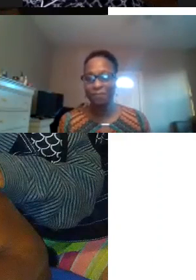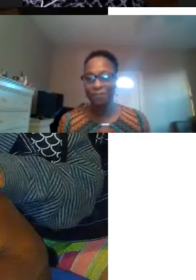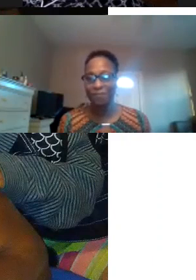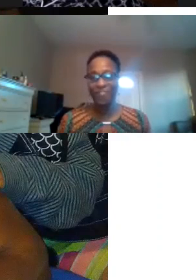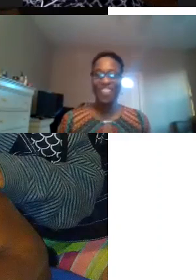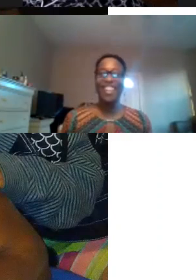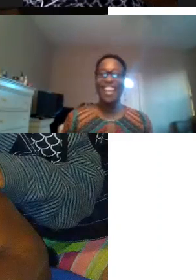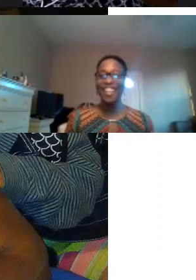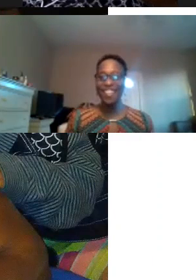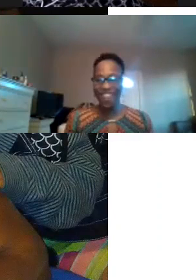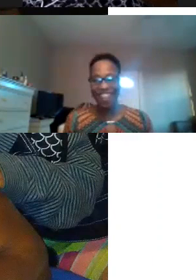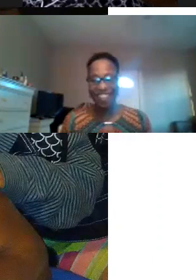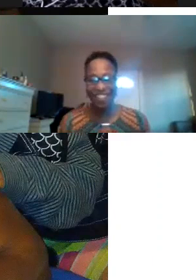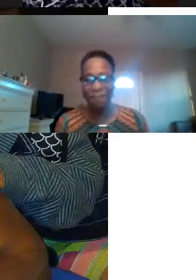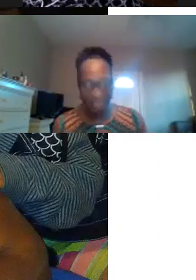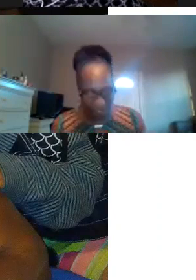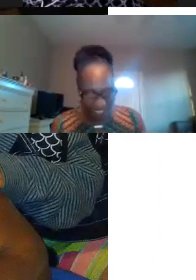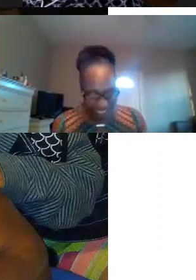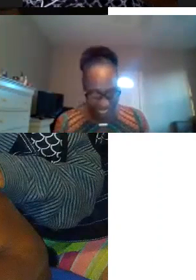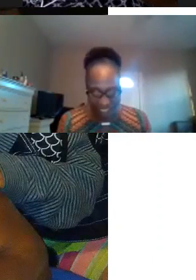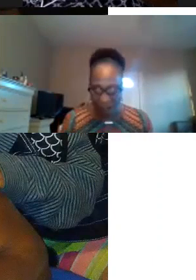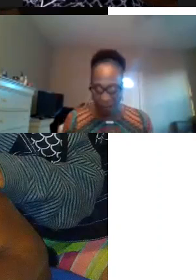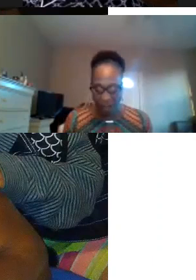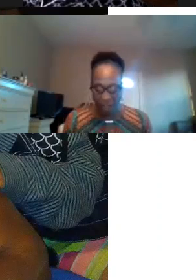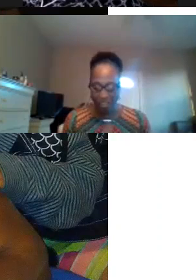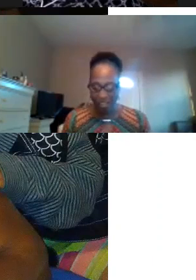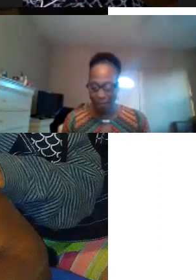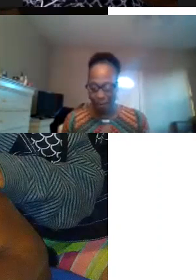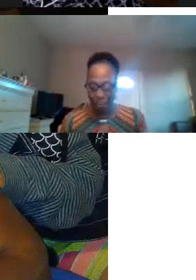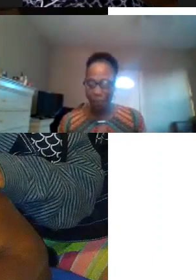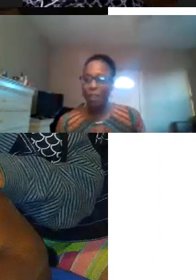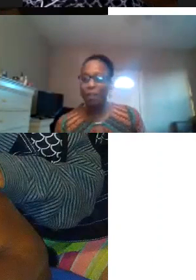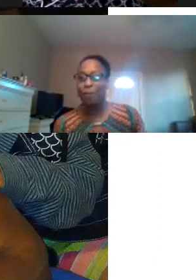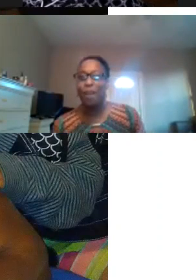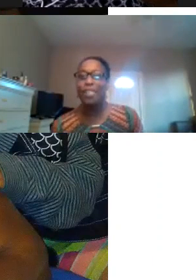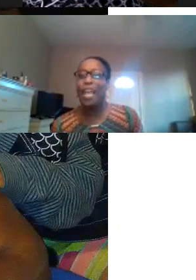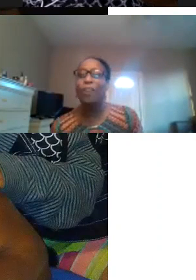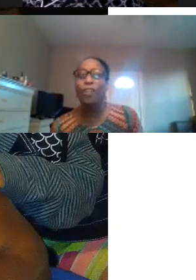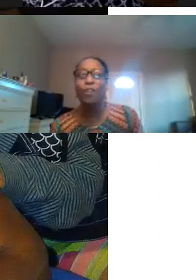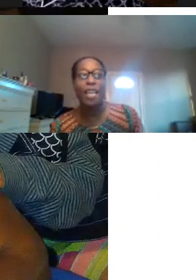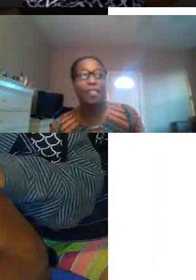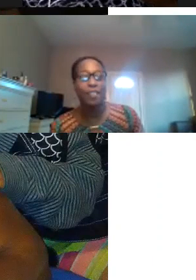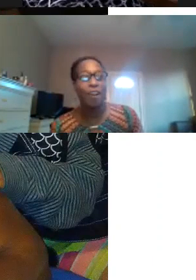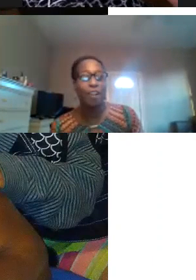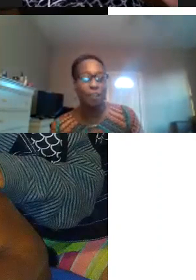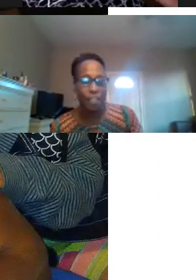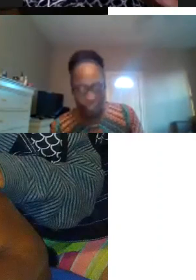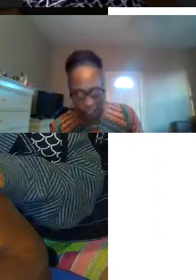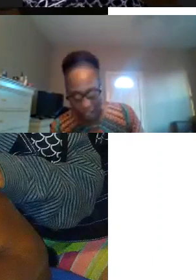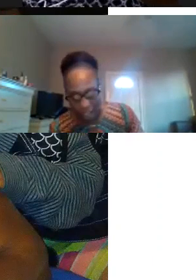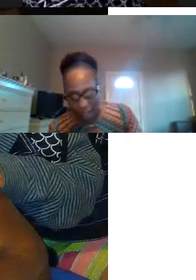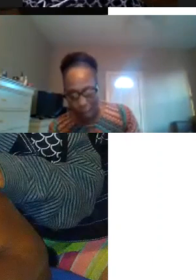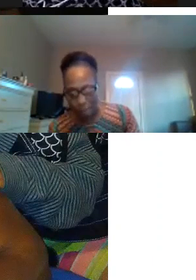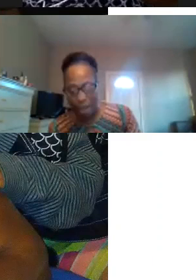area. Thank you. Thank you so much for that. We're going to do the same questions for you. Roxy, how do you actually start a